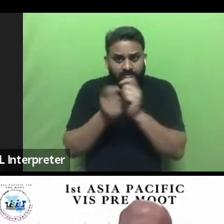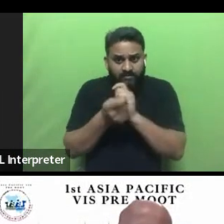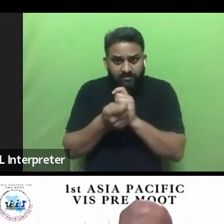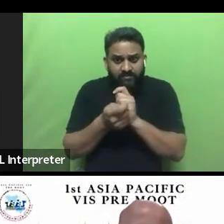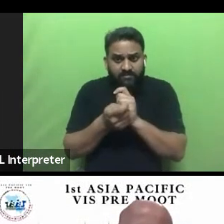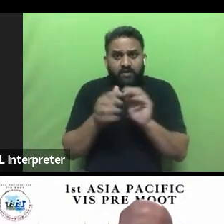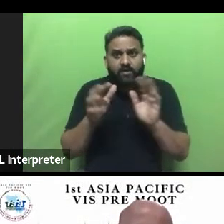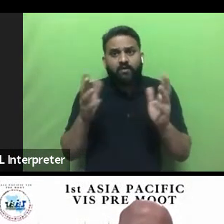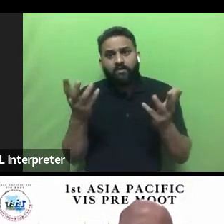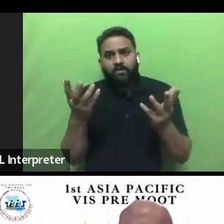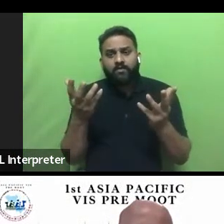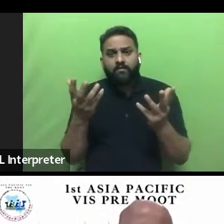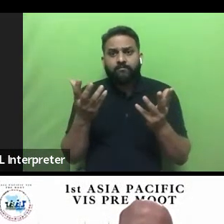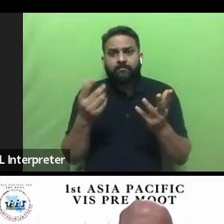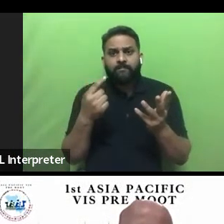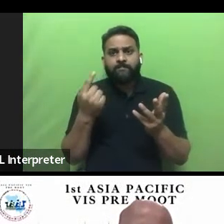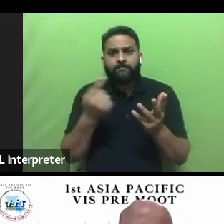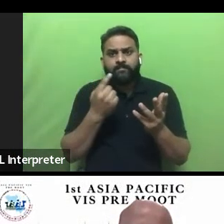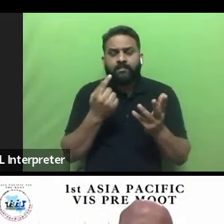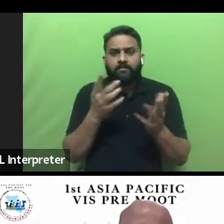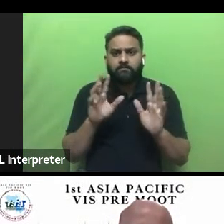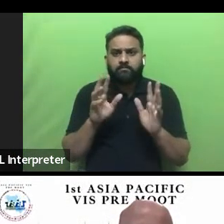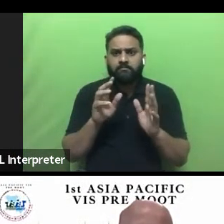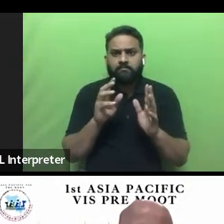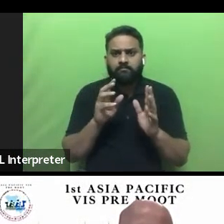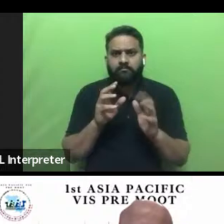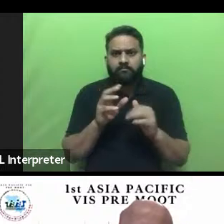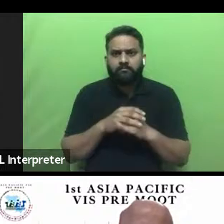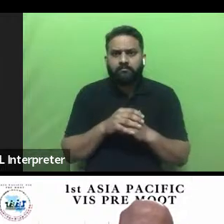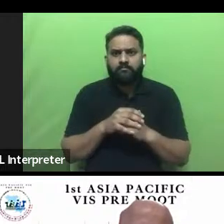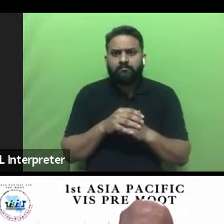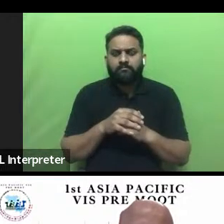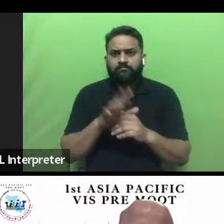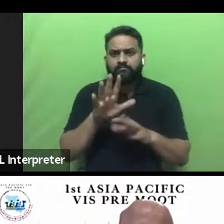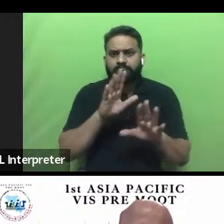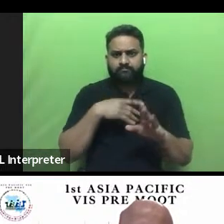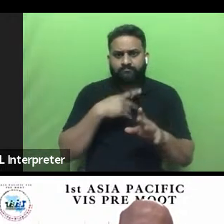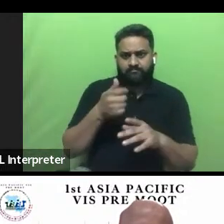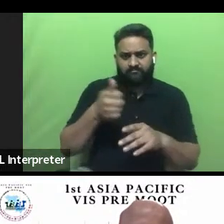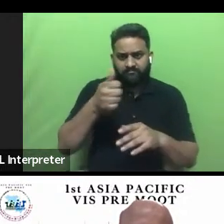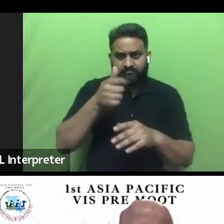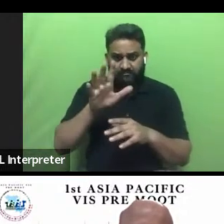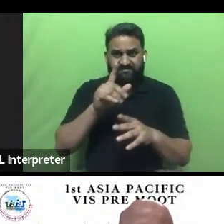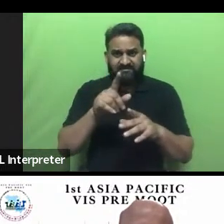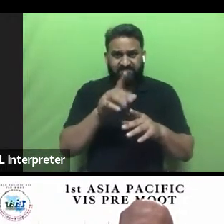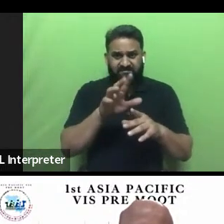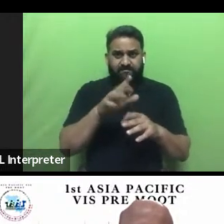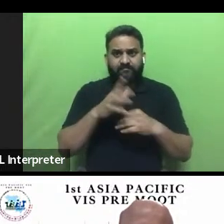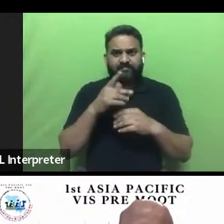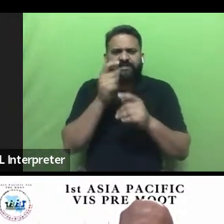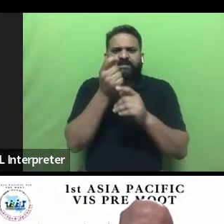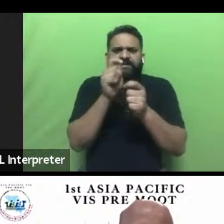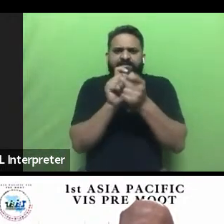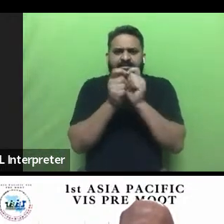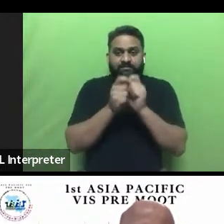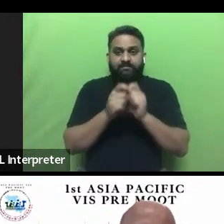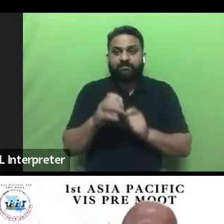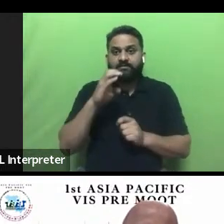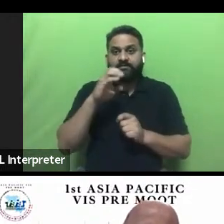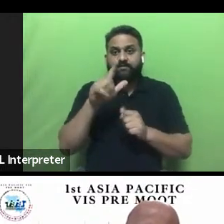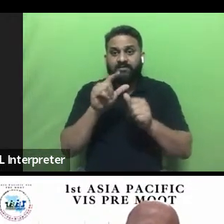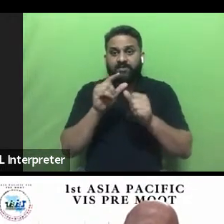a memorialization? Mr. Arbitrator, it was indeed a change. Clause 4 of the